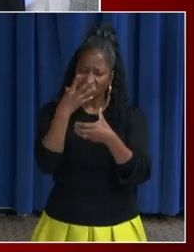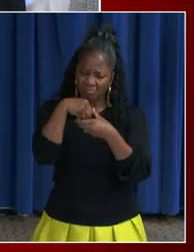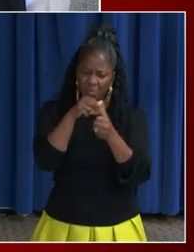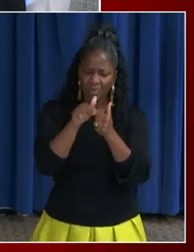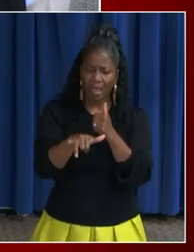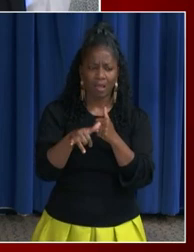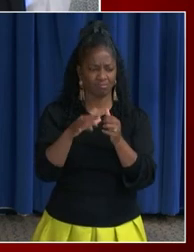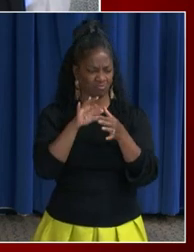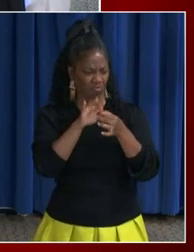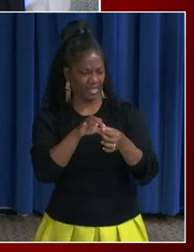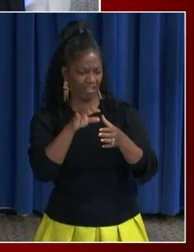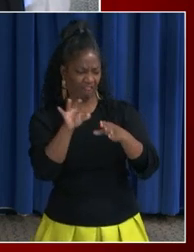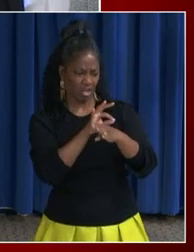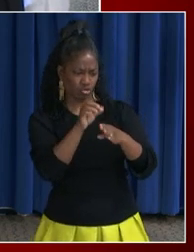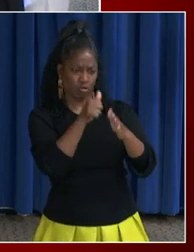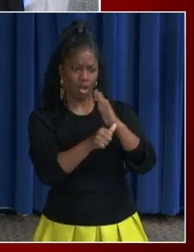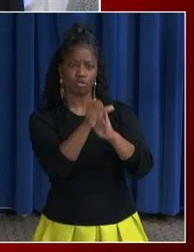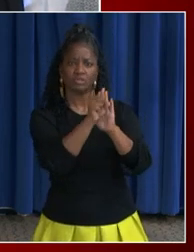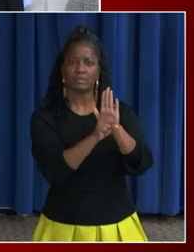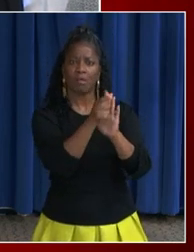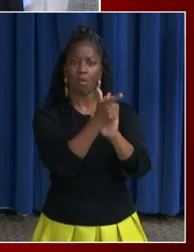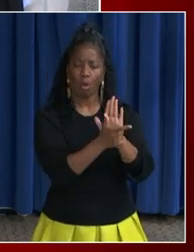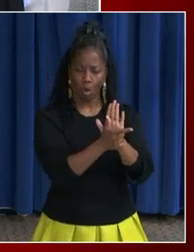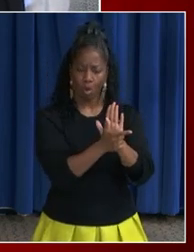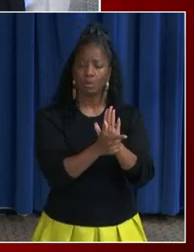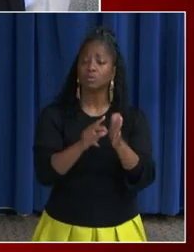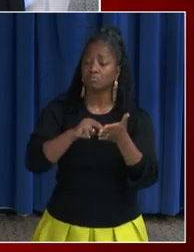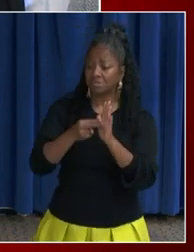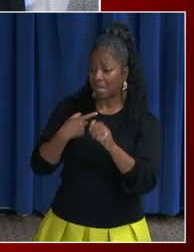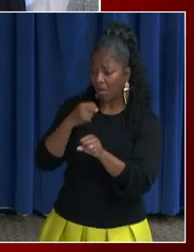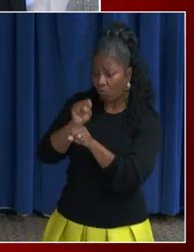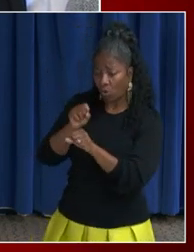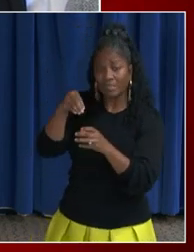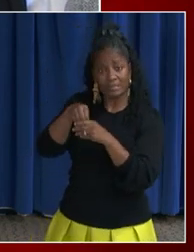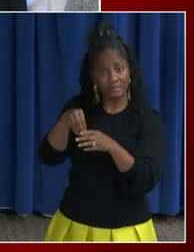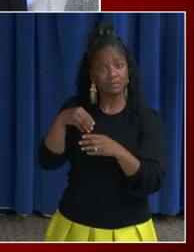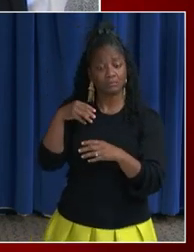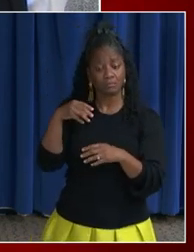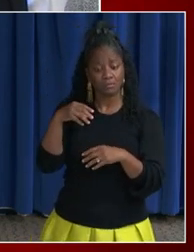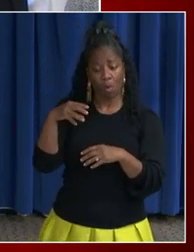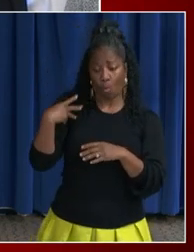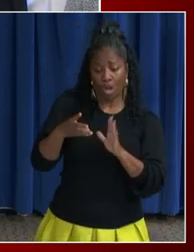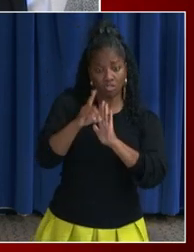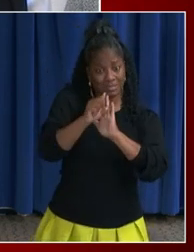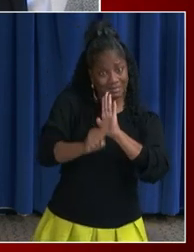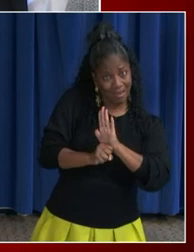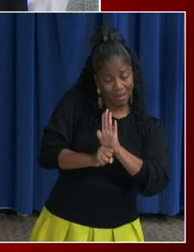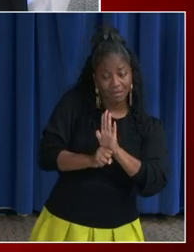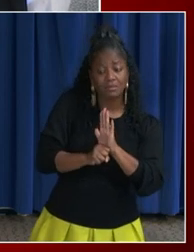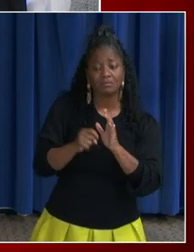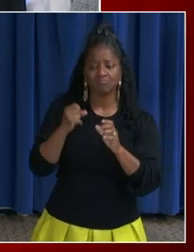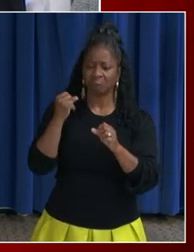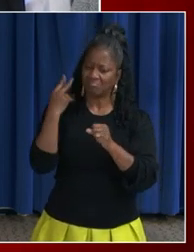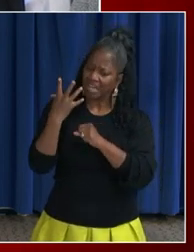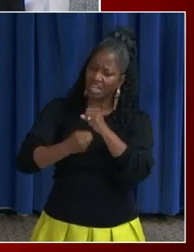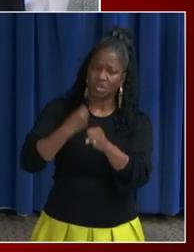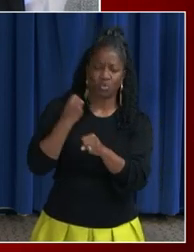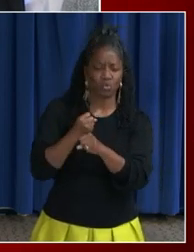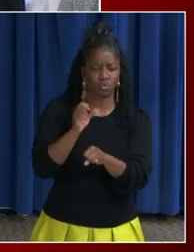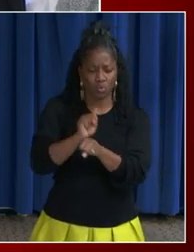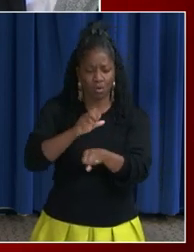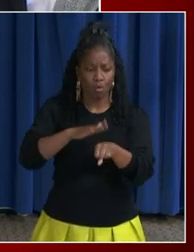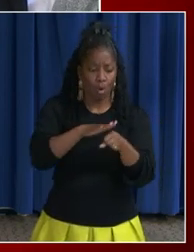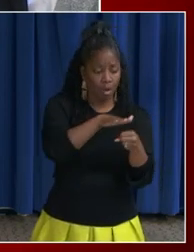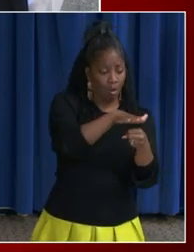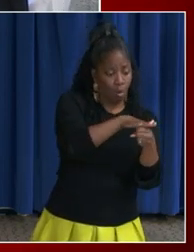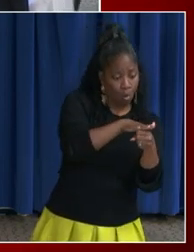years, a good 20, I've worked in the legislative session in the state of Washington year after year, working on state and local